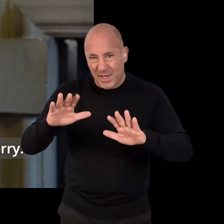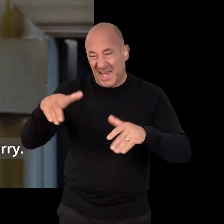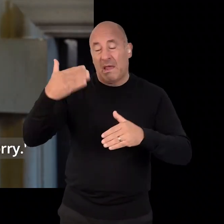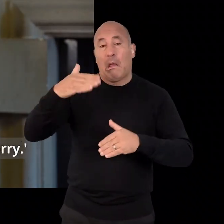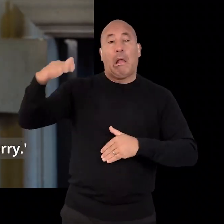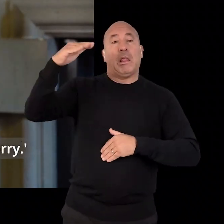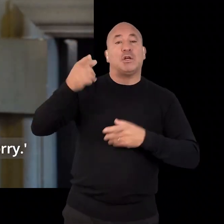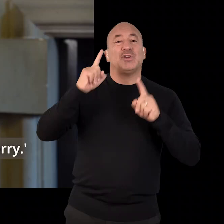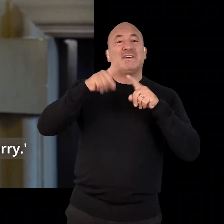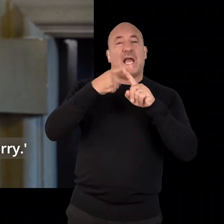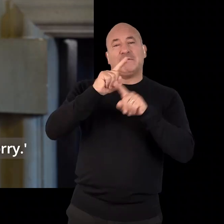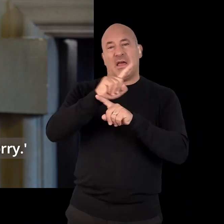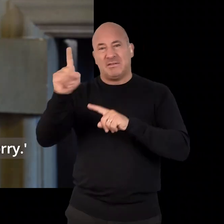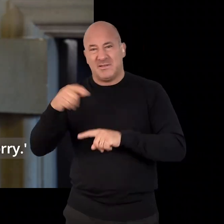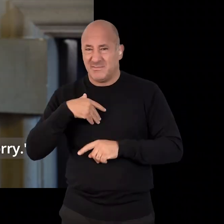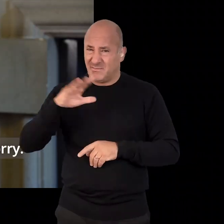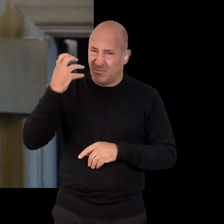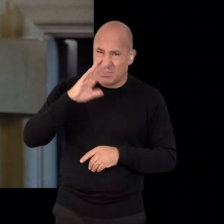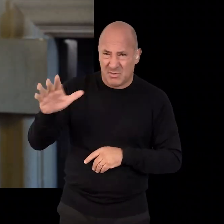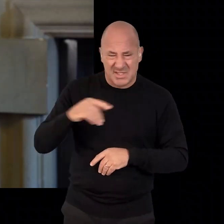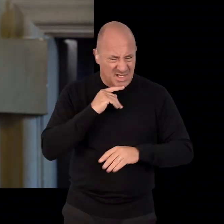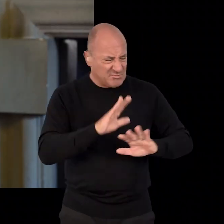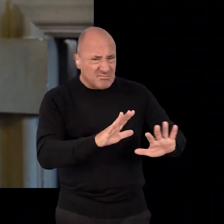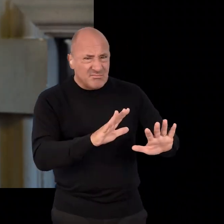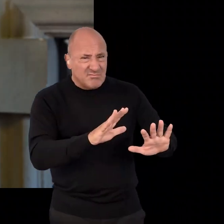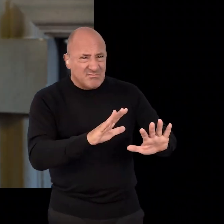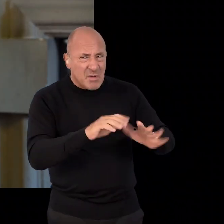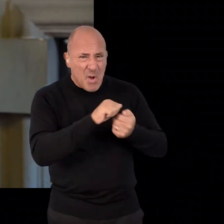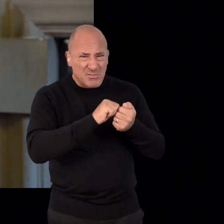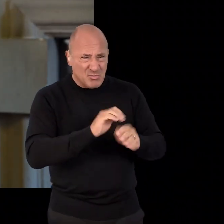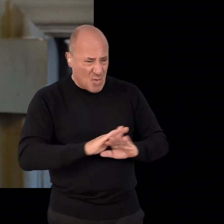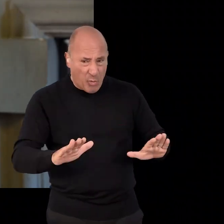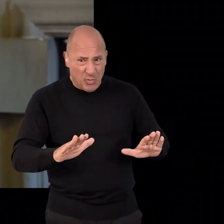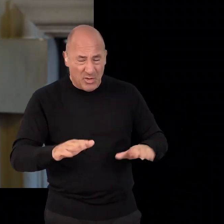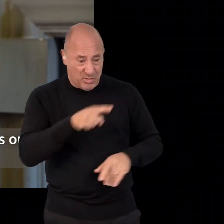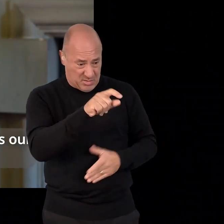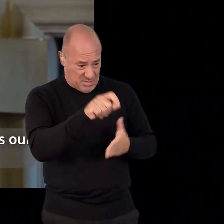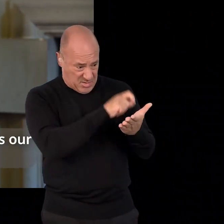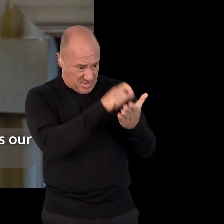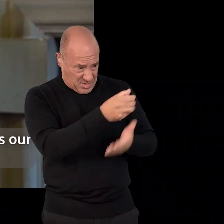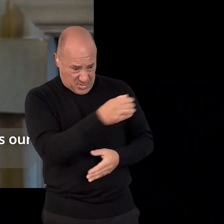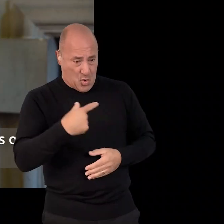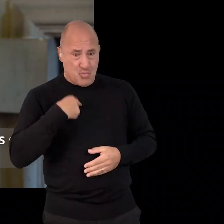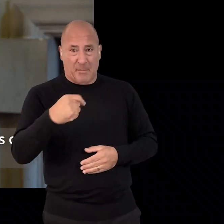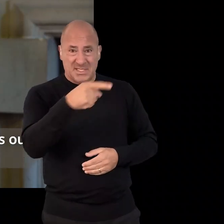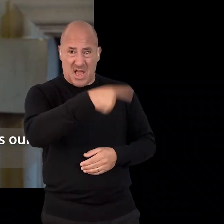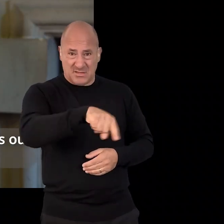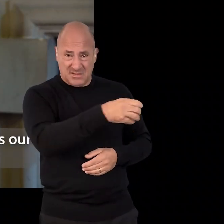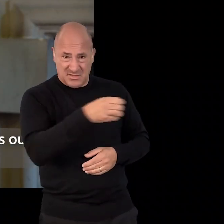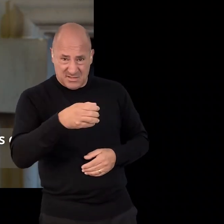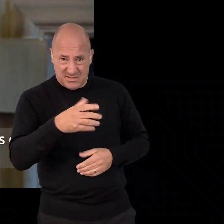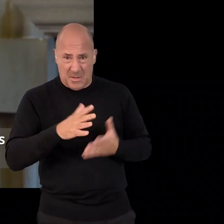went on to become chief exec, and I went, I'm so sorry. And he said, don't you ever apologise. You have been elected